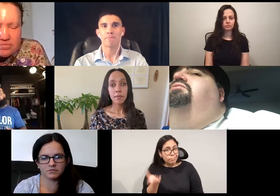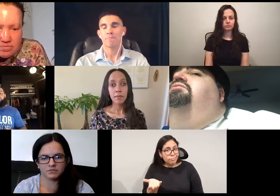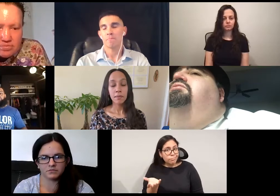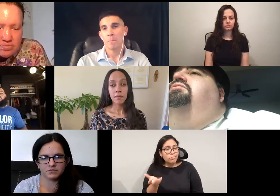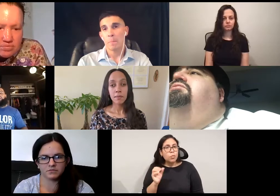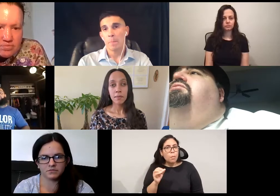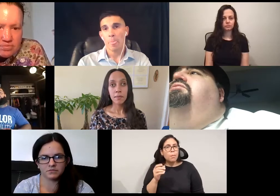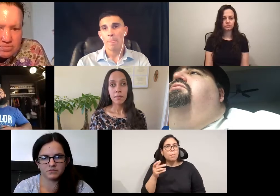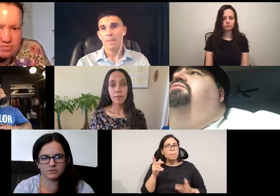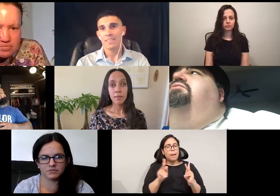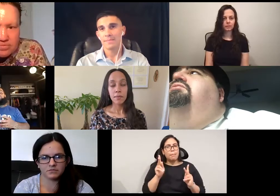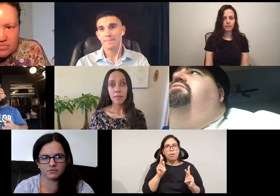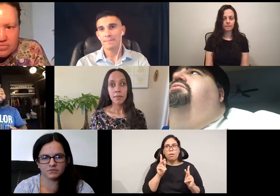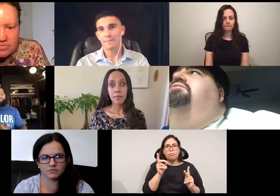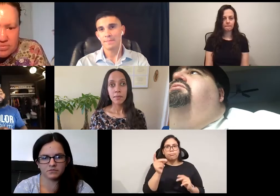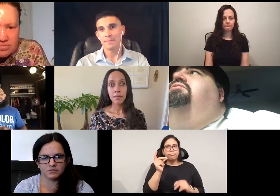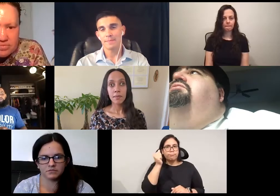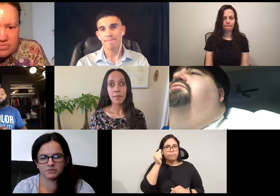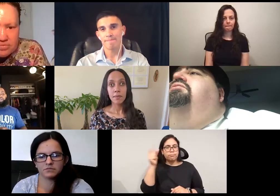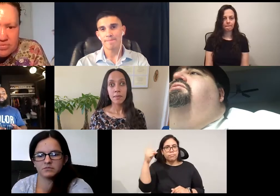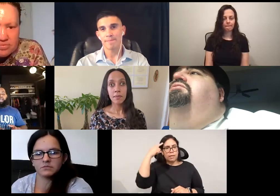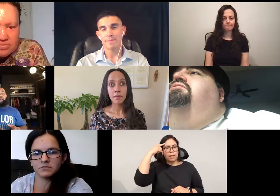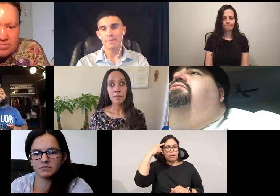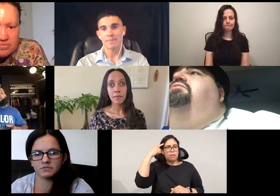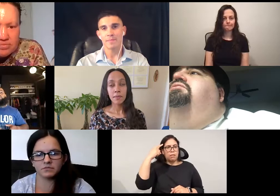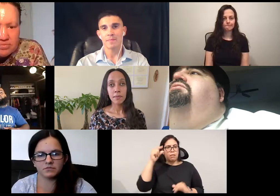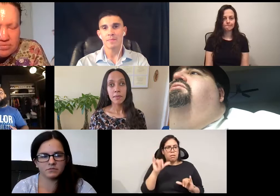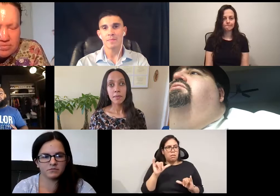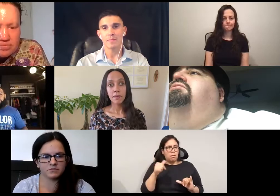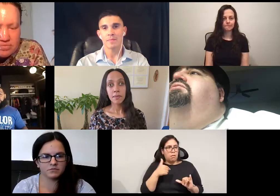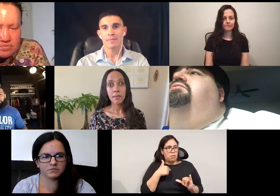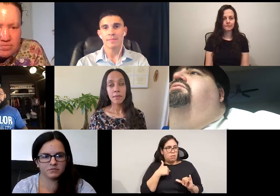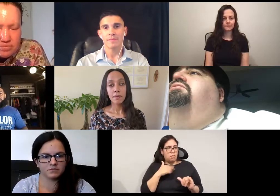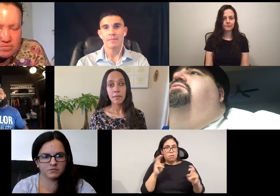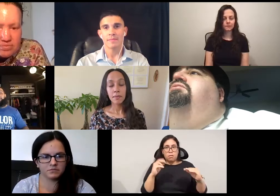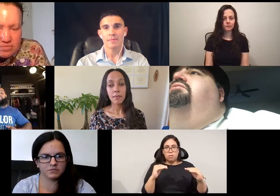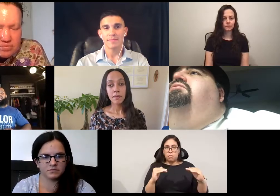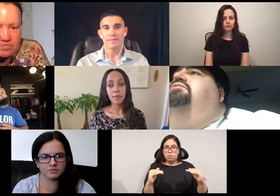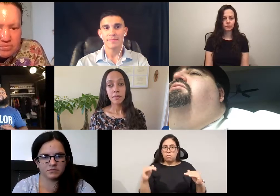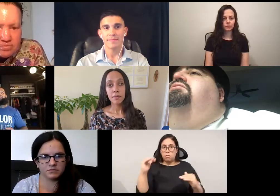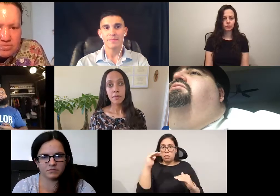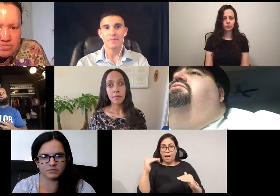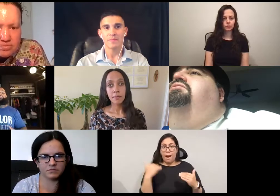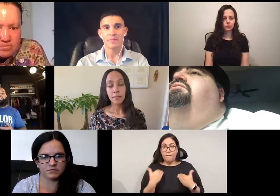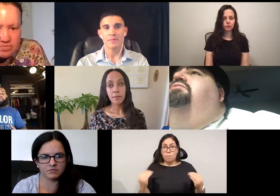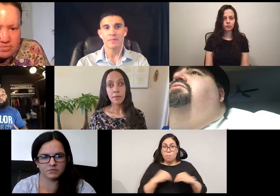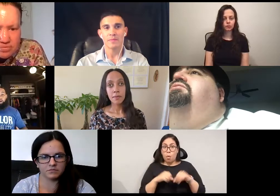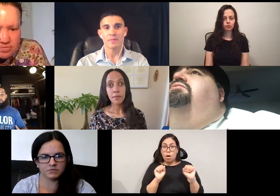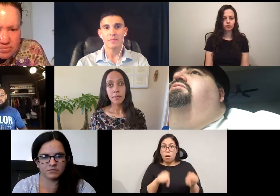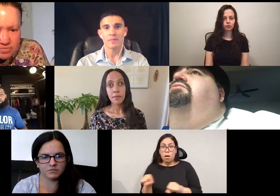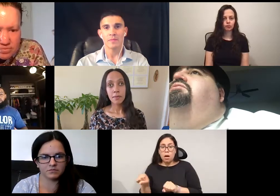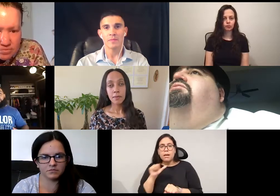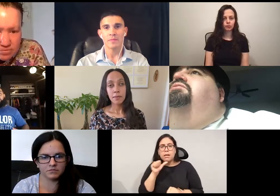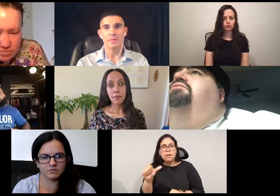people are so quick to make themselves where that they are more than us, and not just looking at us from an empathetic point